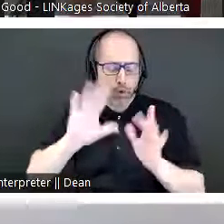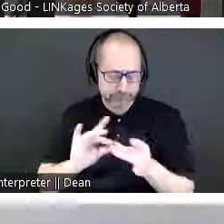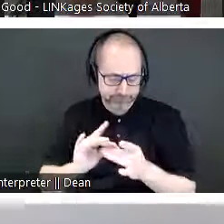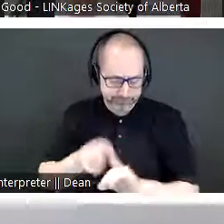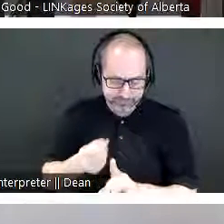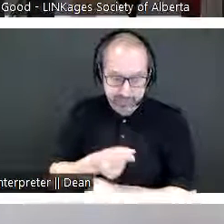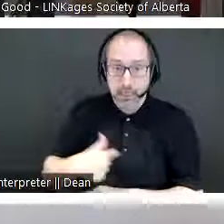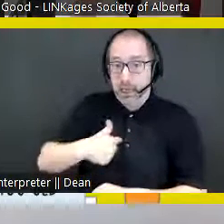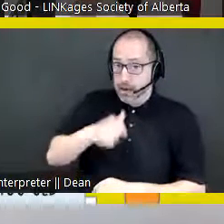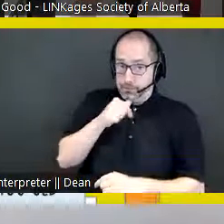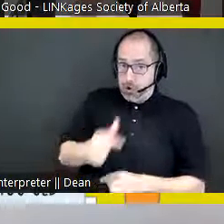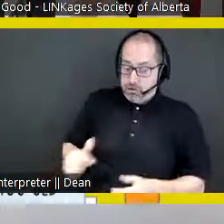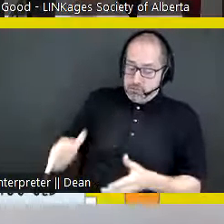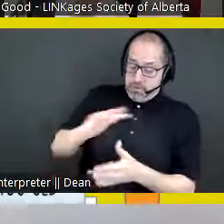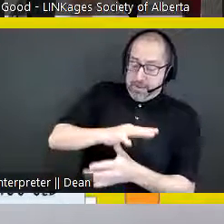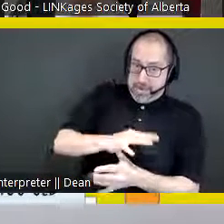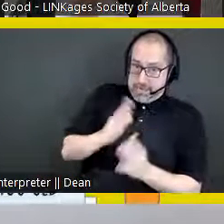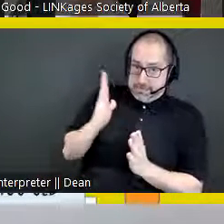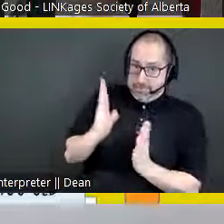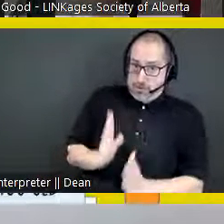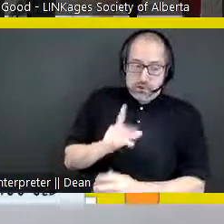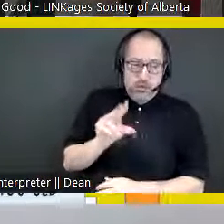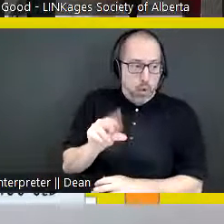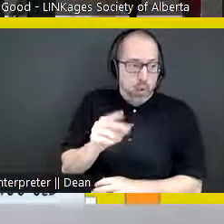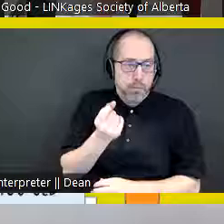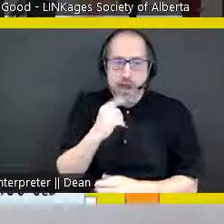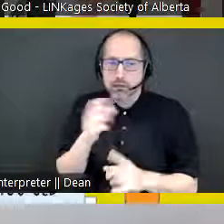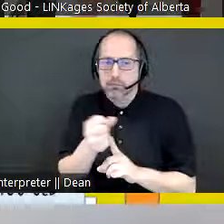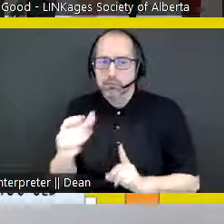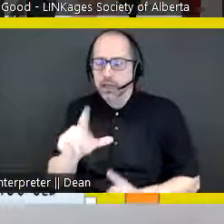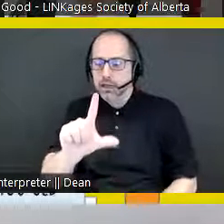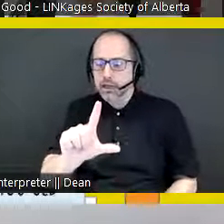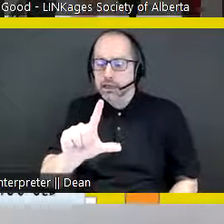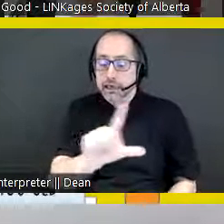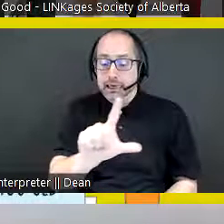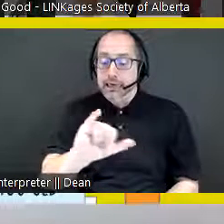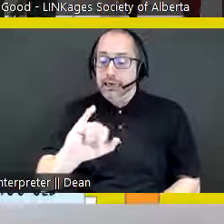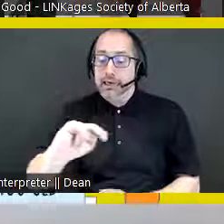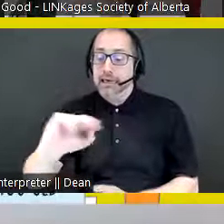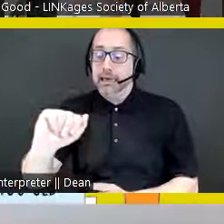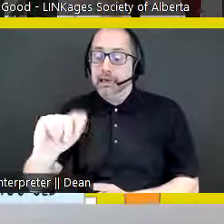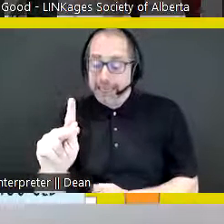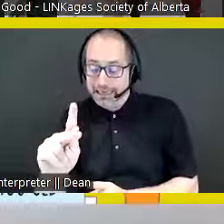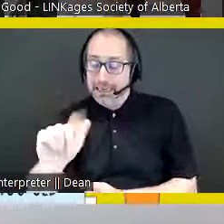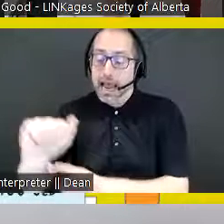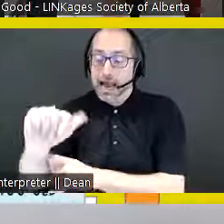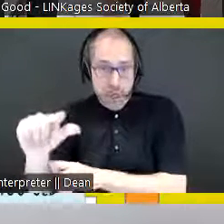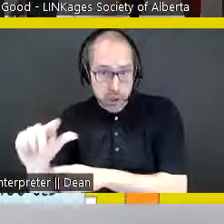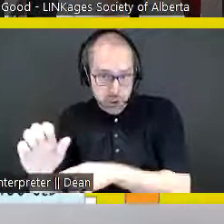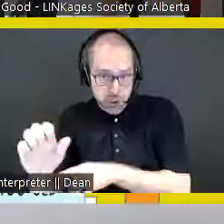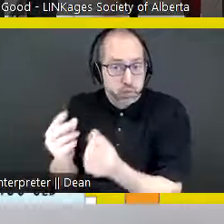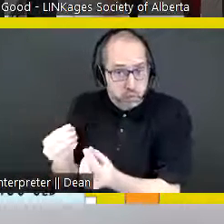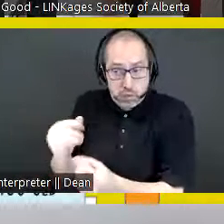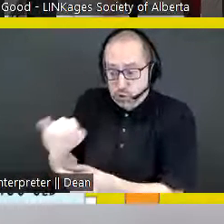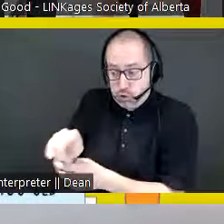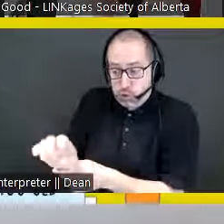speaker, but let me just tell you what's happening at Linkages for IG Day on June 1st. We have a lot